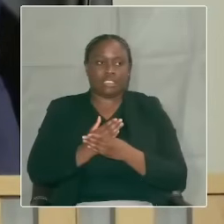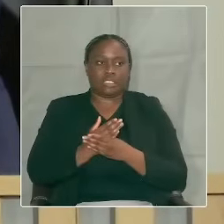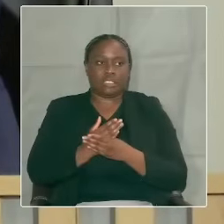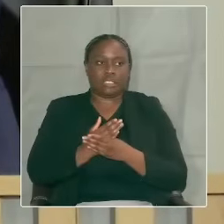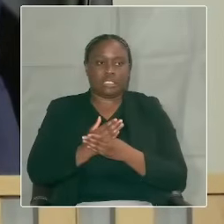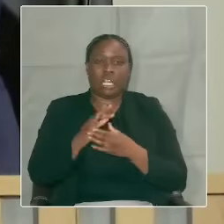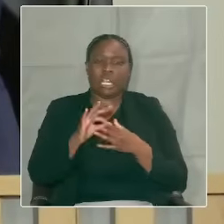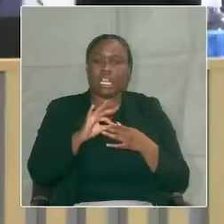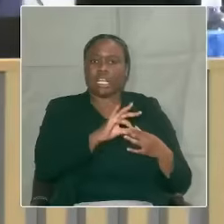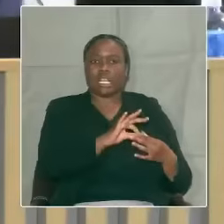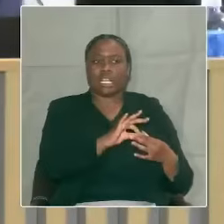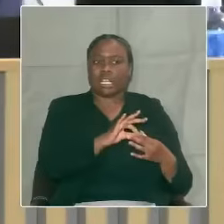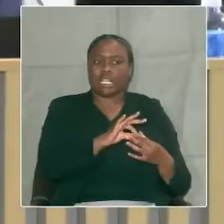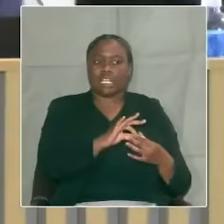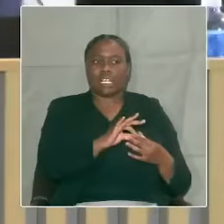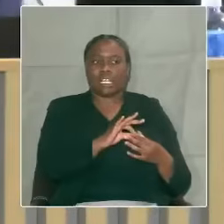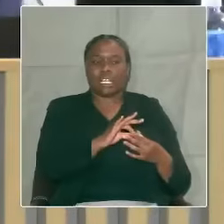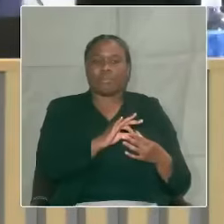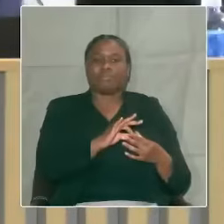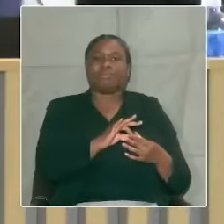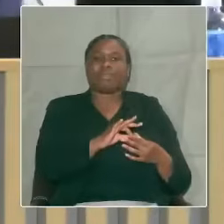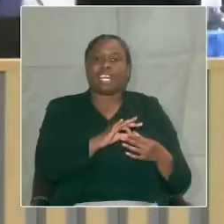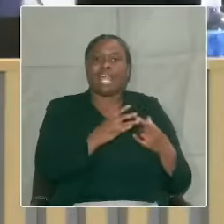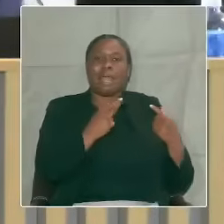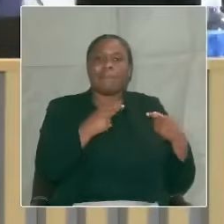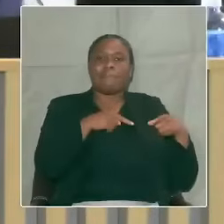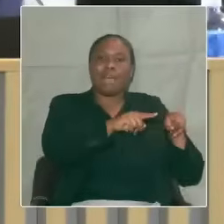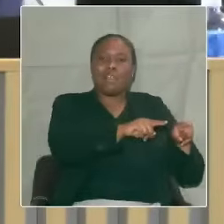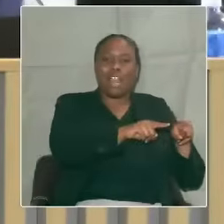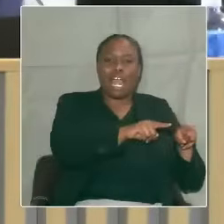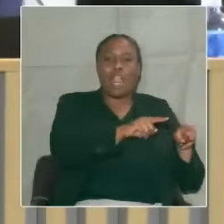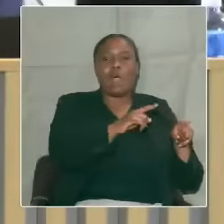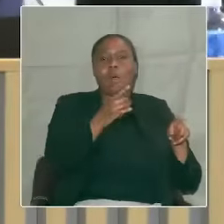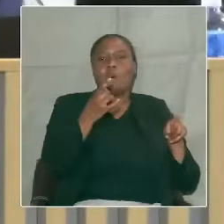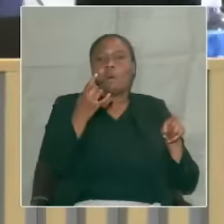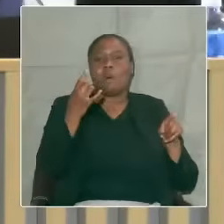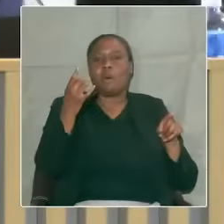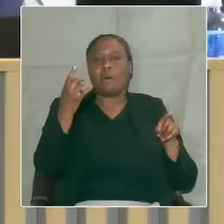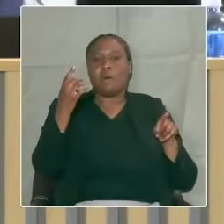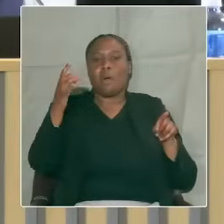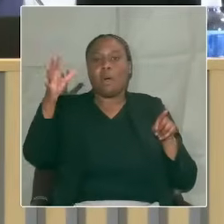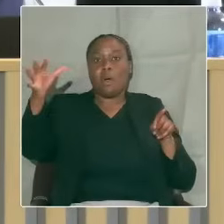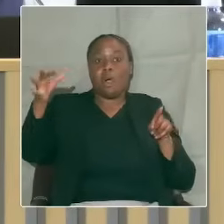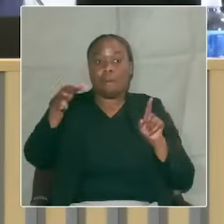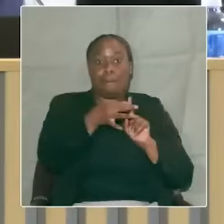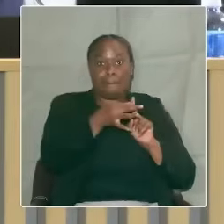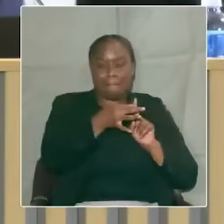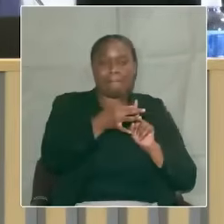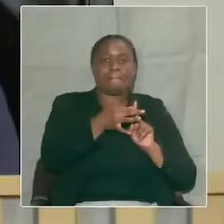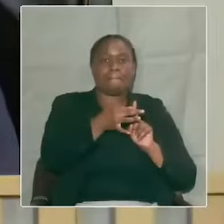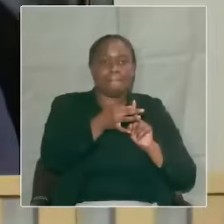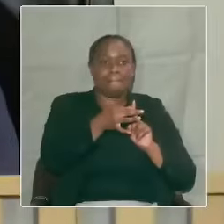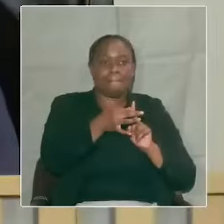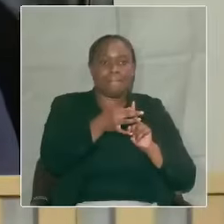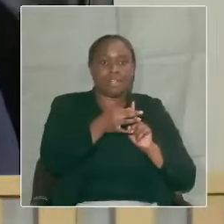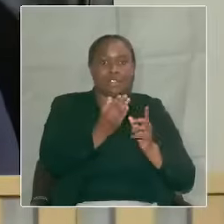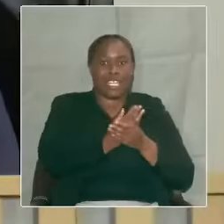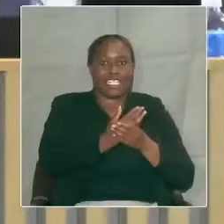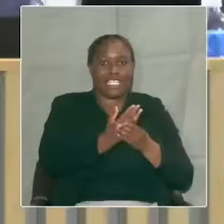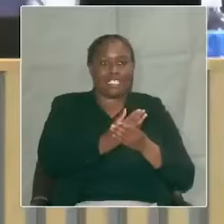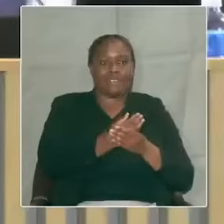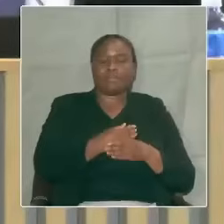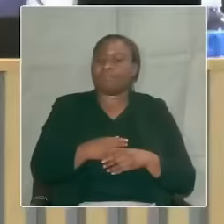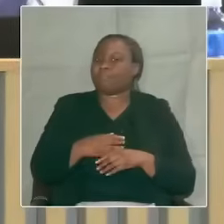that category of ad hoc Yes. or parallel. Yes. But I think Remember, it's more ad hoc, but it's a when success. Chairperson